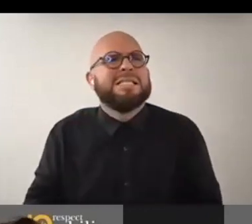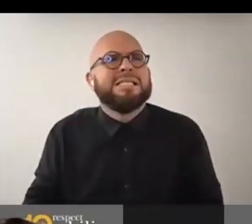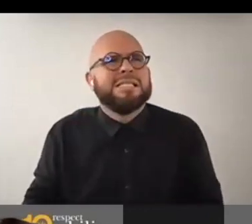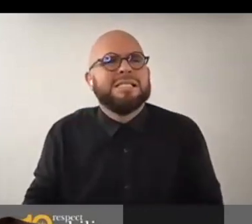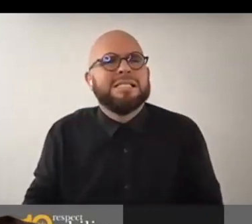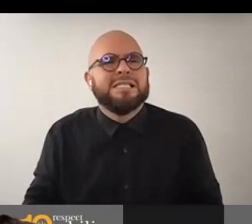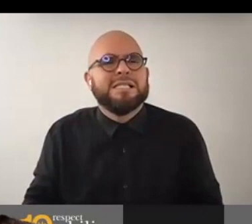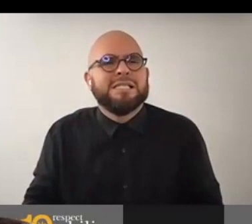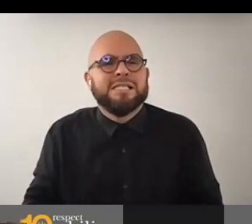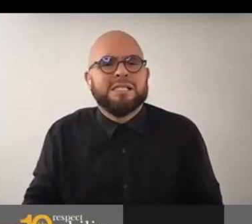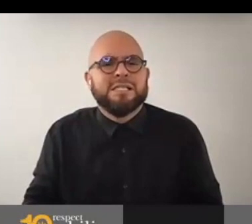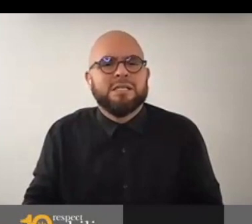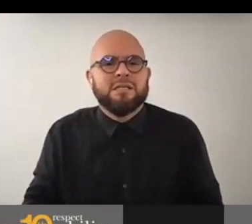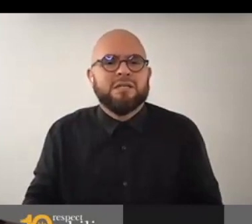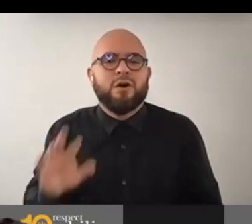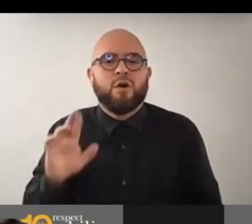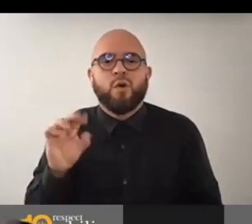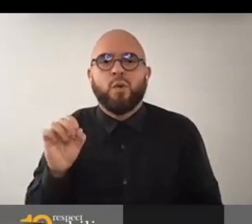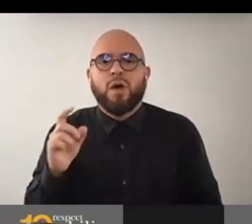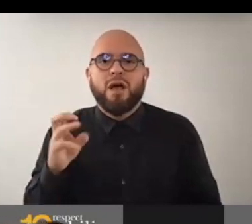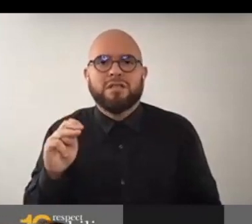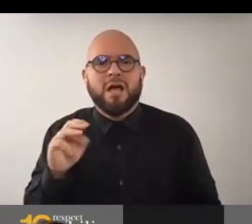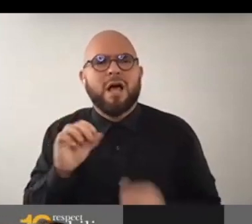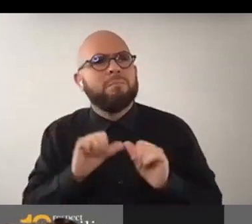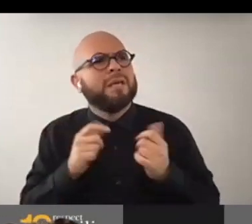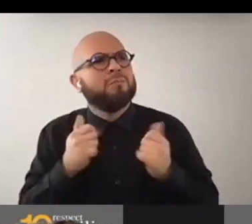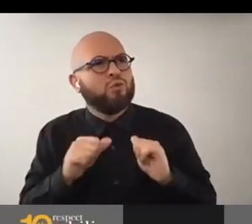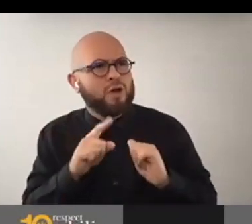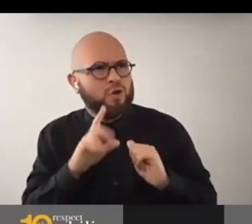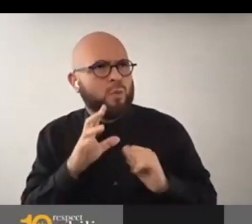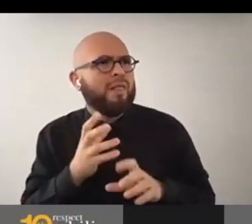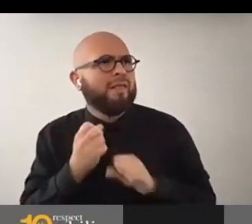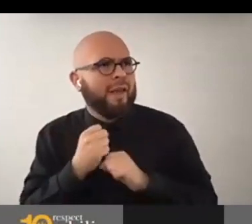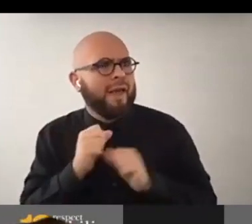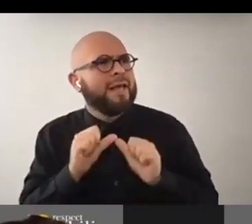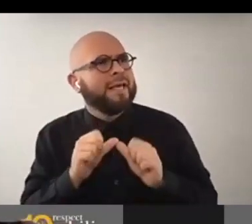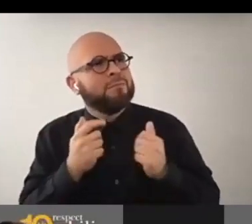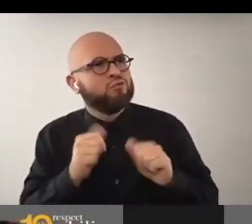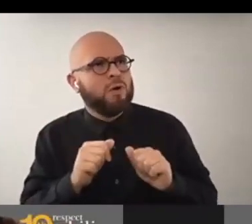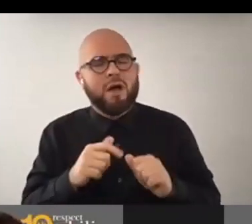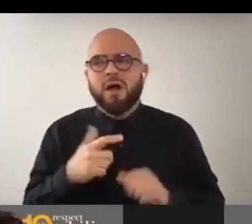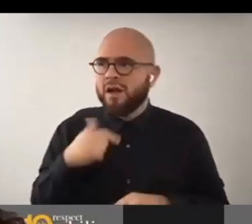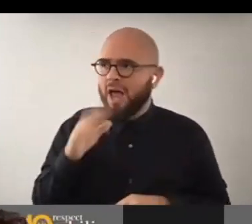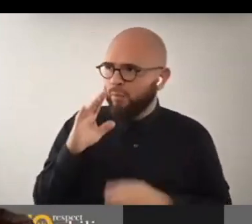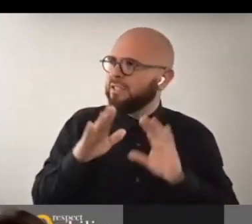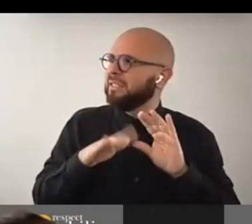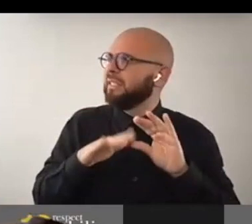Keep trying, Grace, you'll get it. Yeah. I will. I'll just keep talking. I